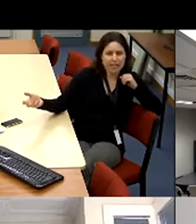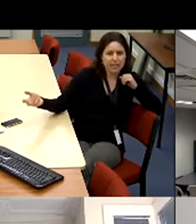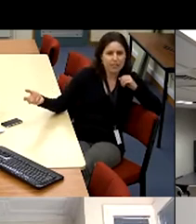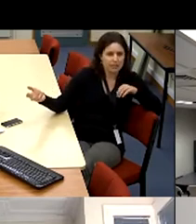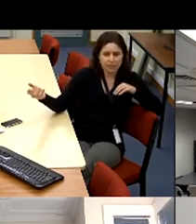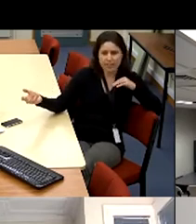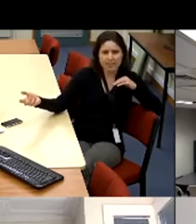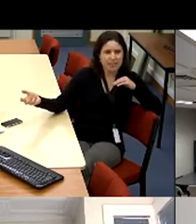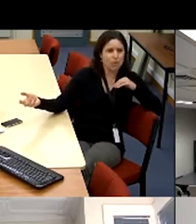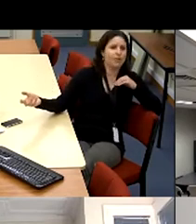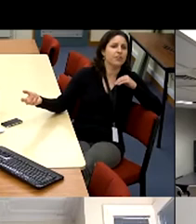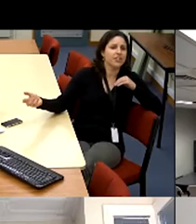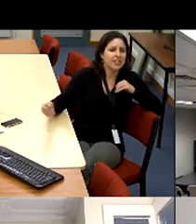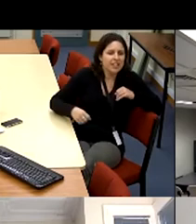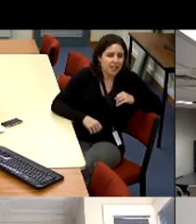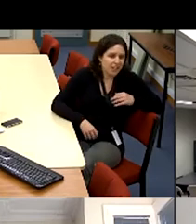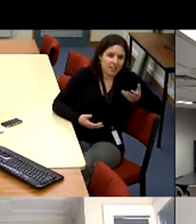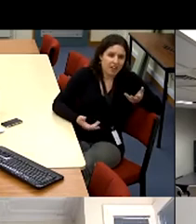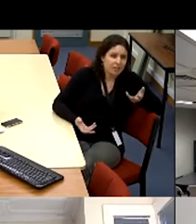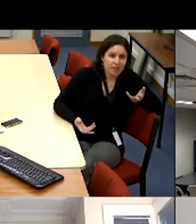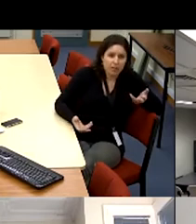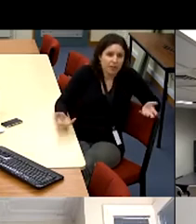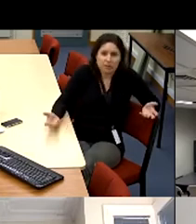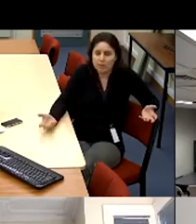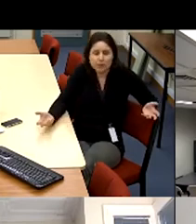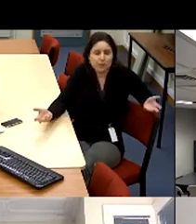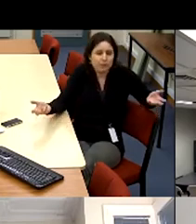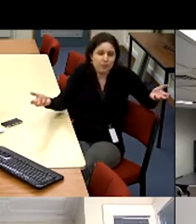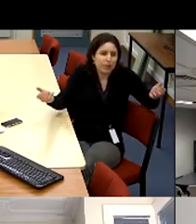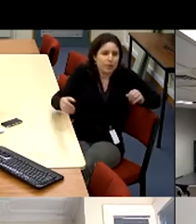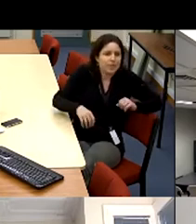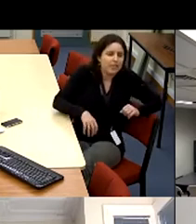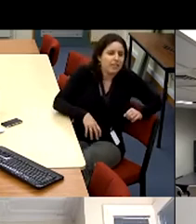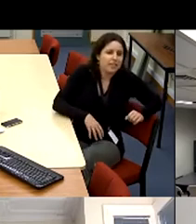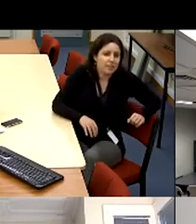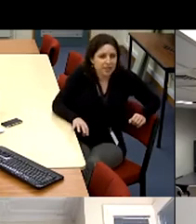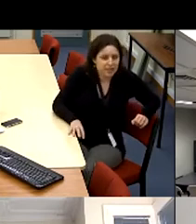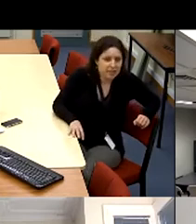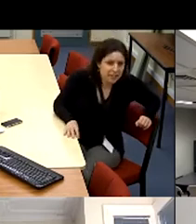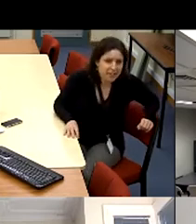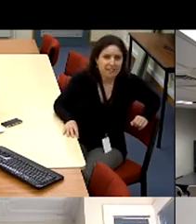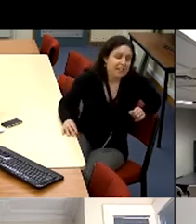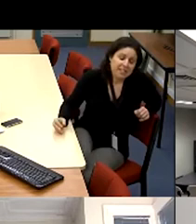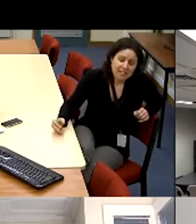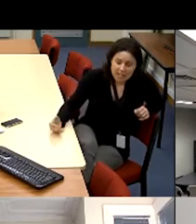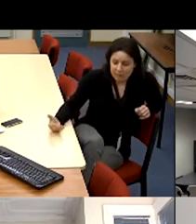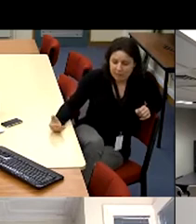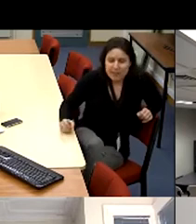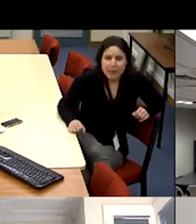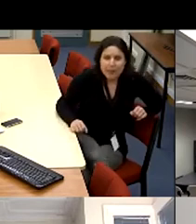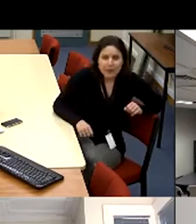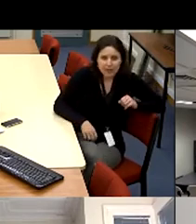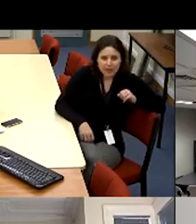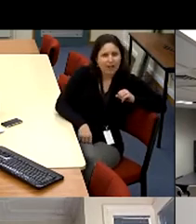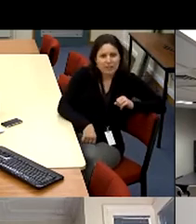background, if I can use it, the funding's there, why not? And I kind of agree with them. I'm like, well, why not? Yeah, I mean,